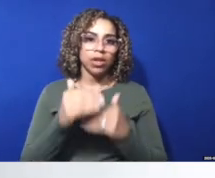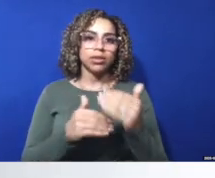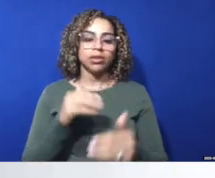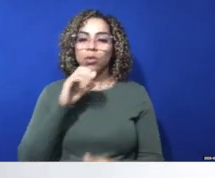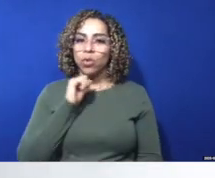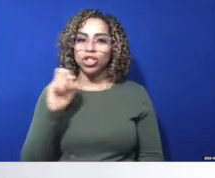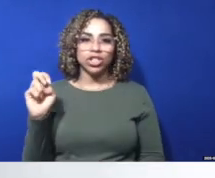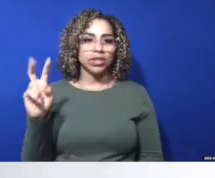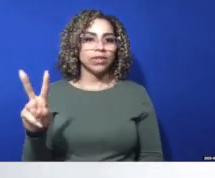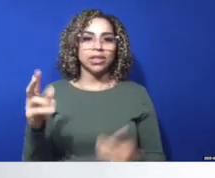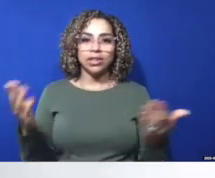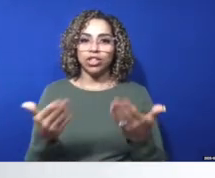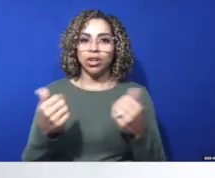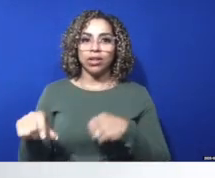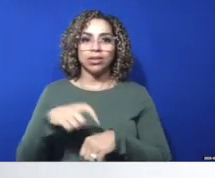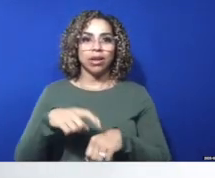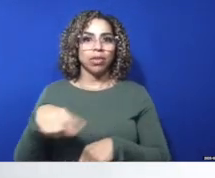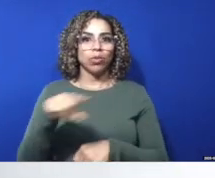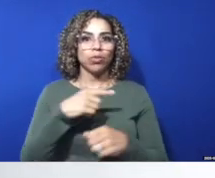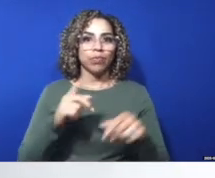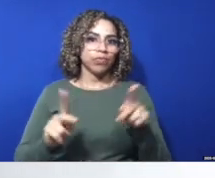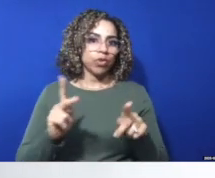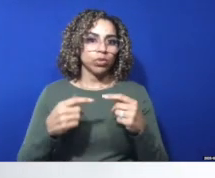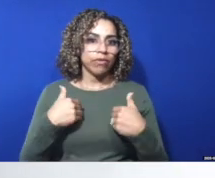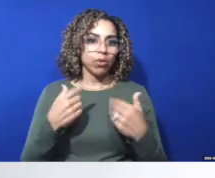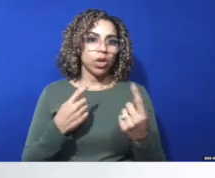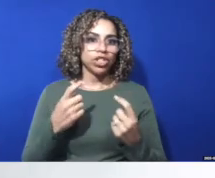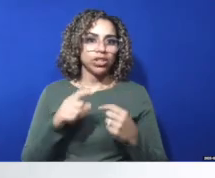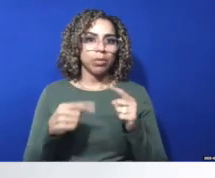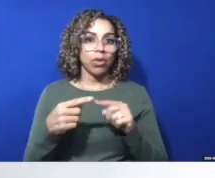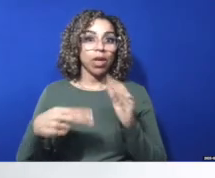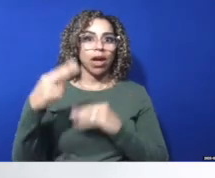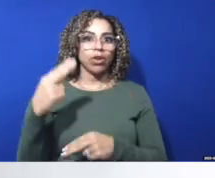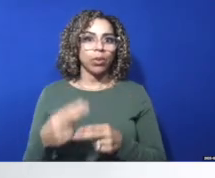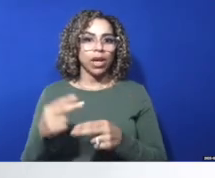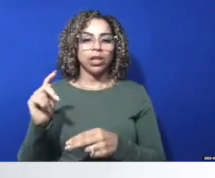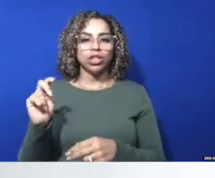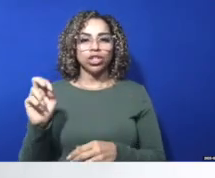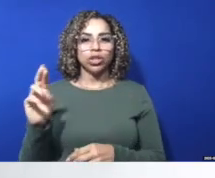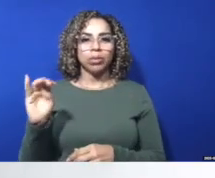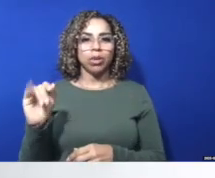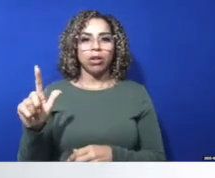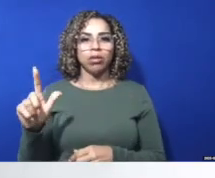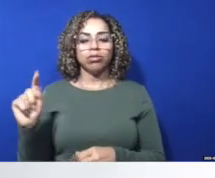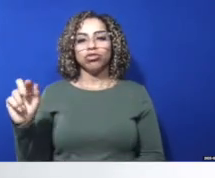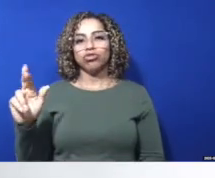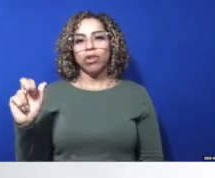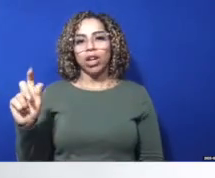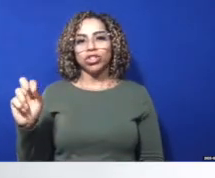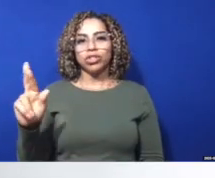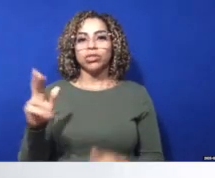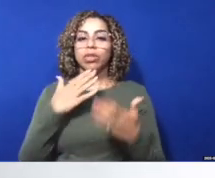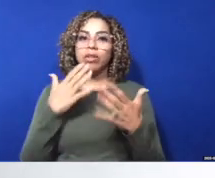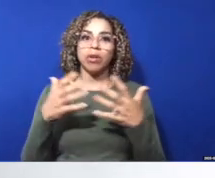EV is here anytime you folks have questions about those higher weight terminal tractors. So thank you very much for all your